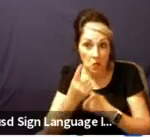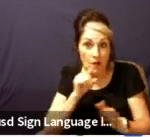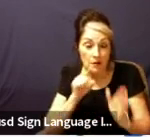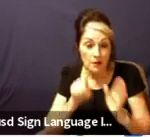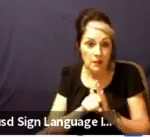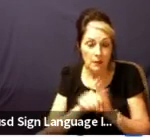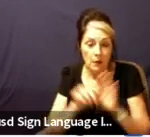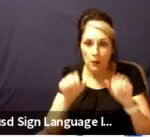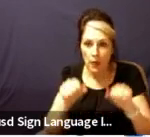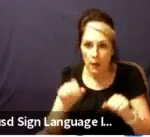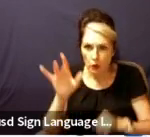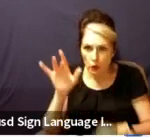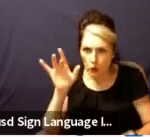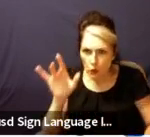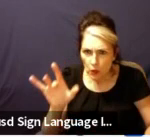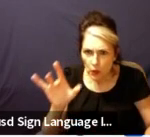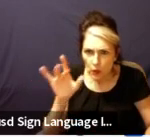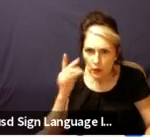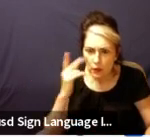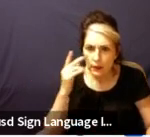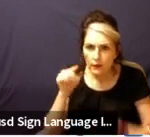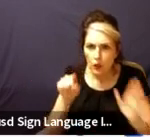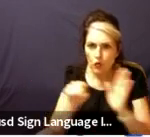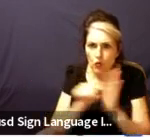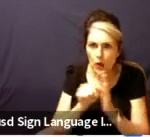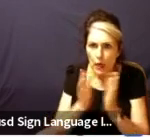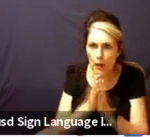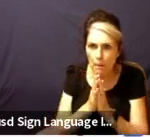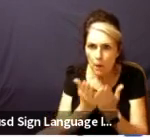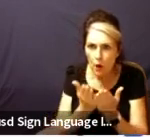you'll be able to click into the gray book